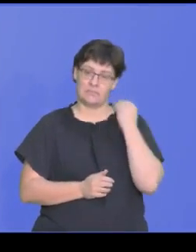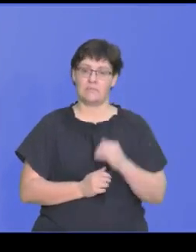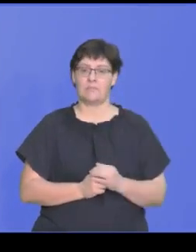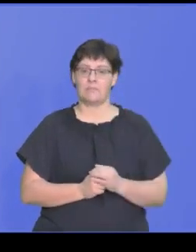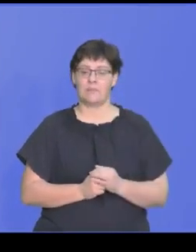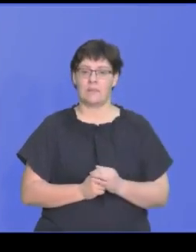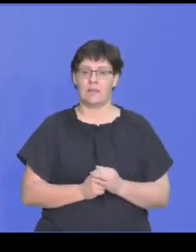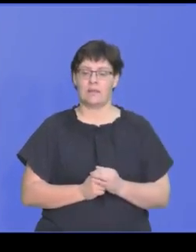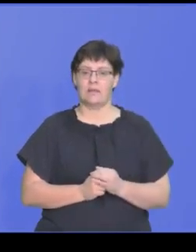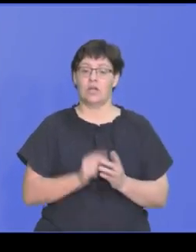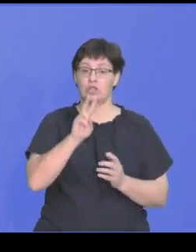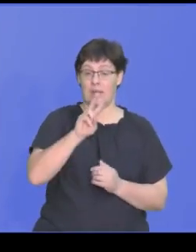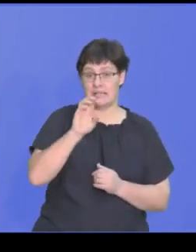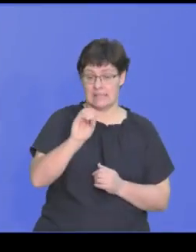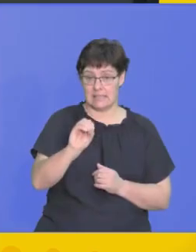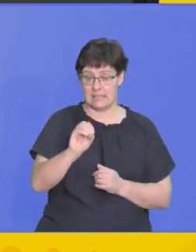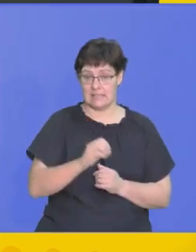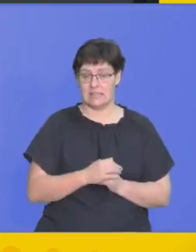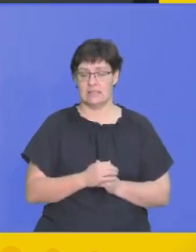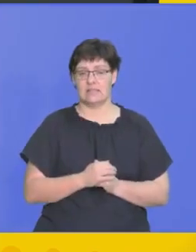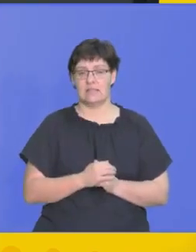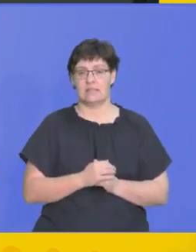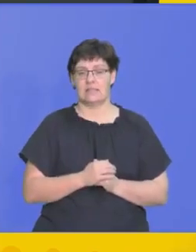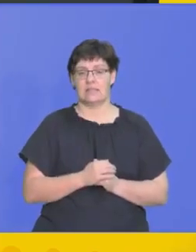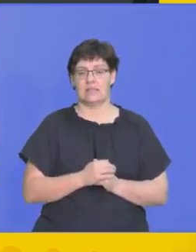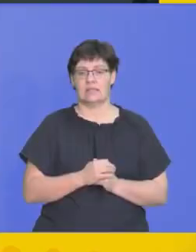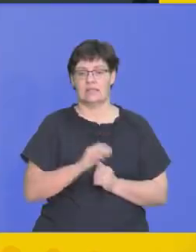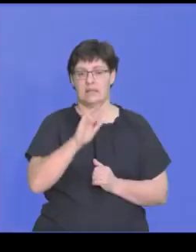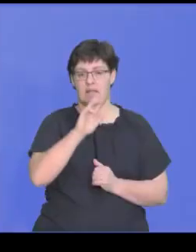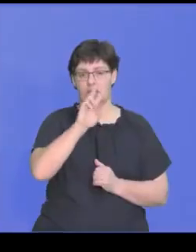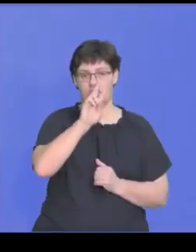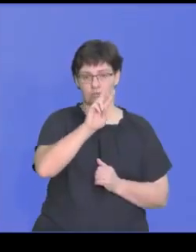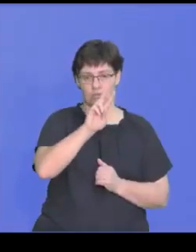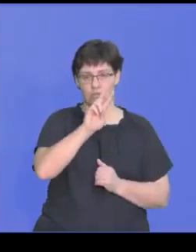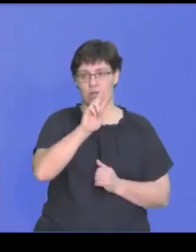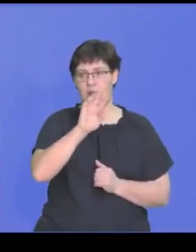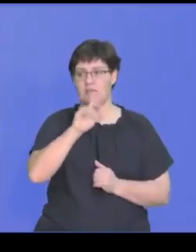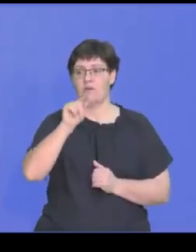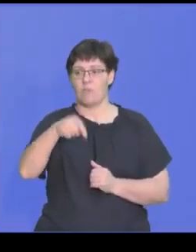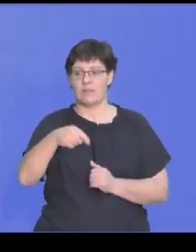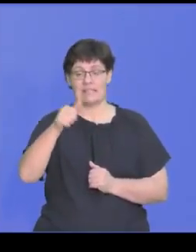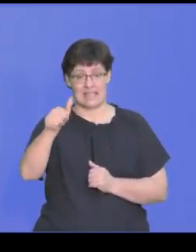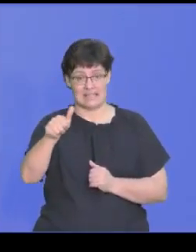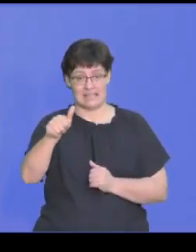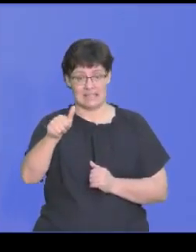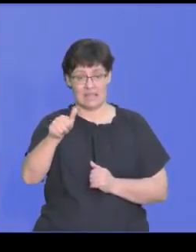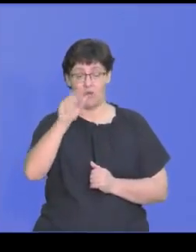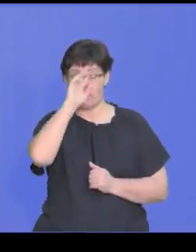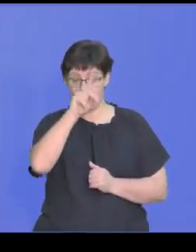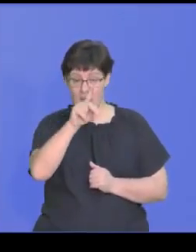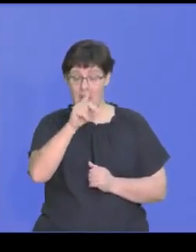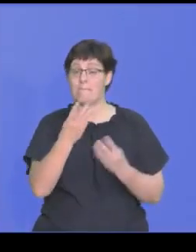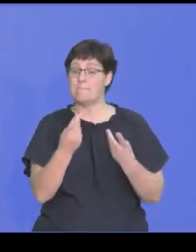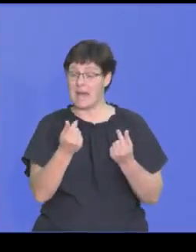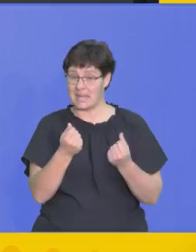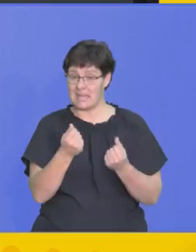20,397.6. And remember that 0.6, it's money. 2 decimal places, so you must add your 0. But now that's what he paid